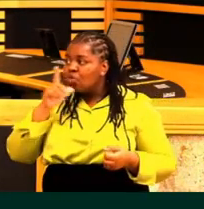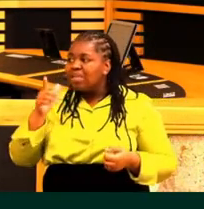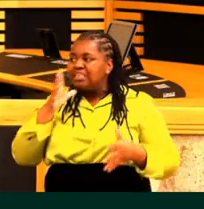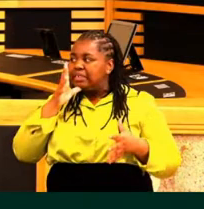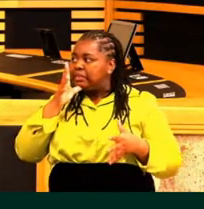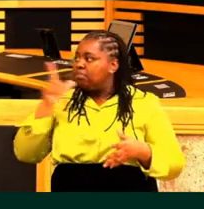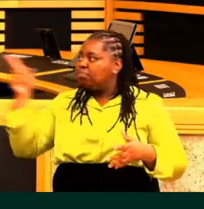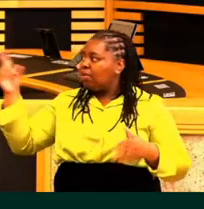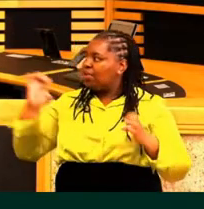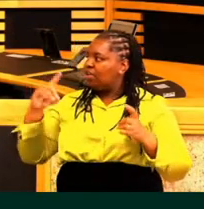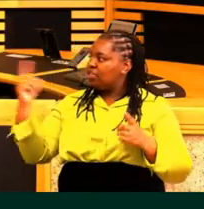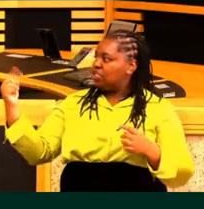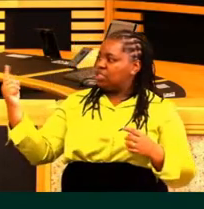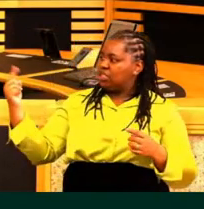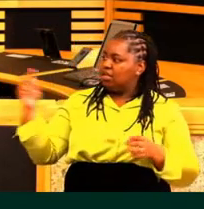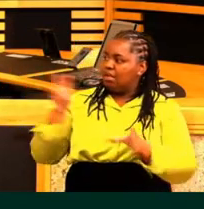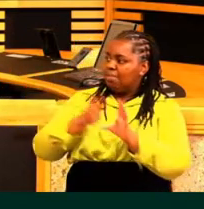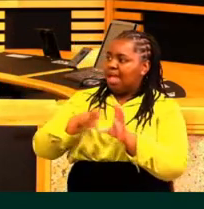means about education